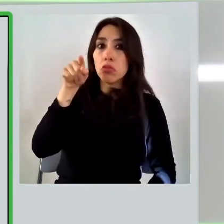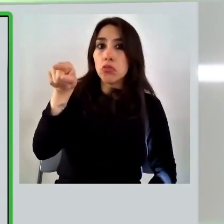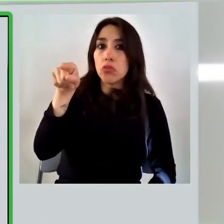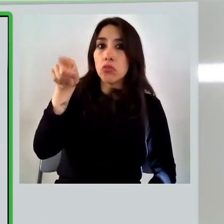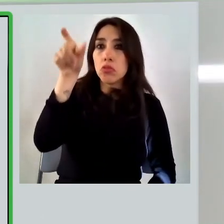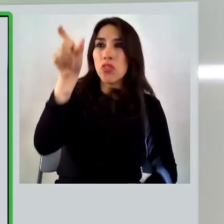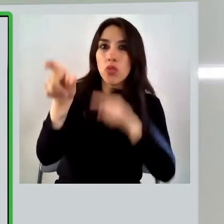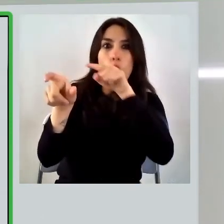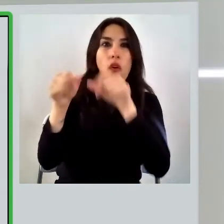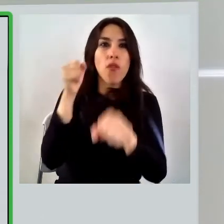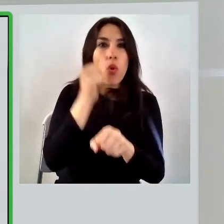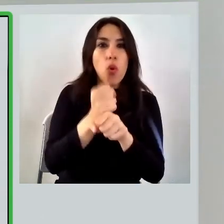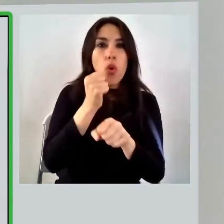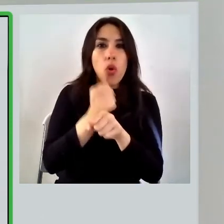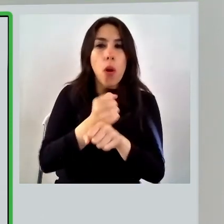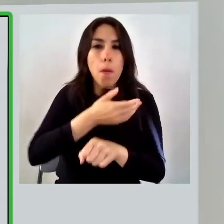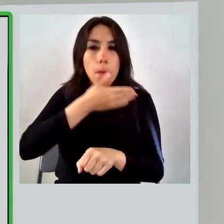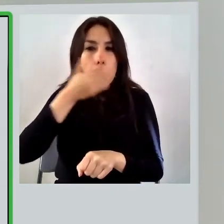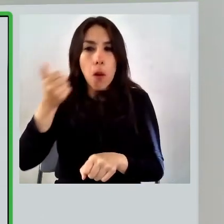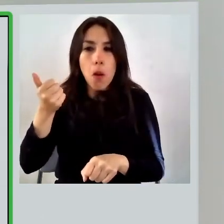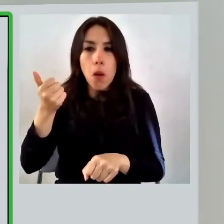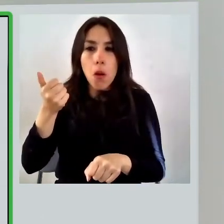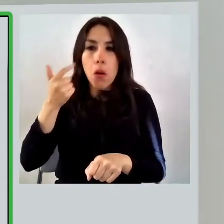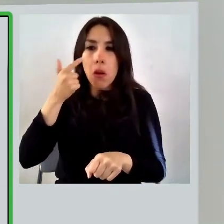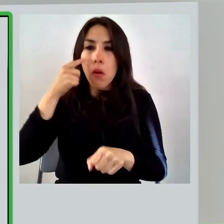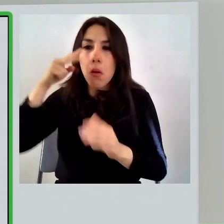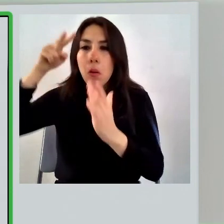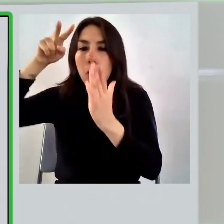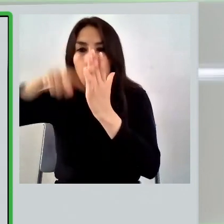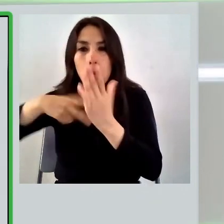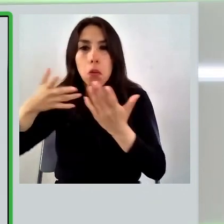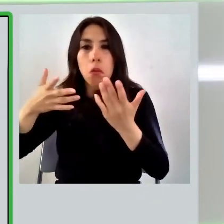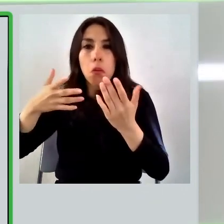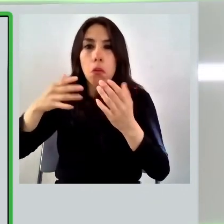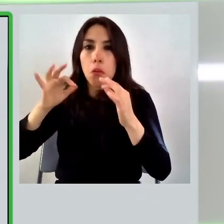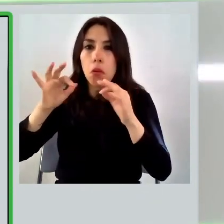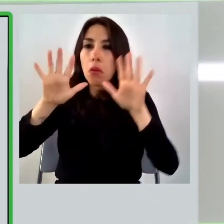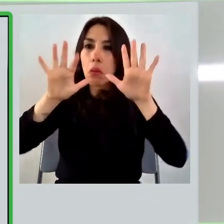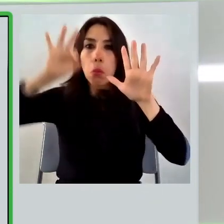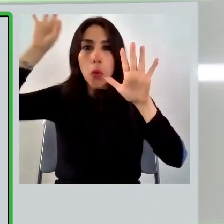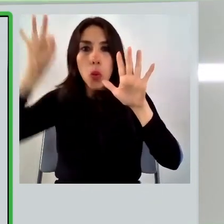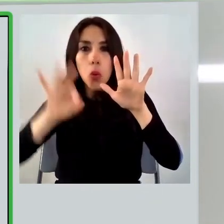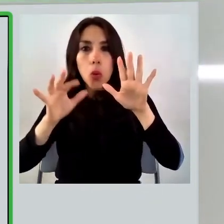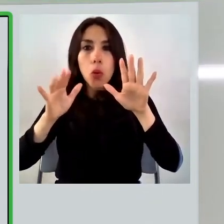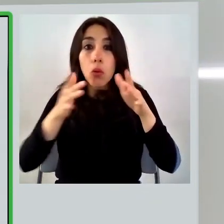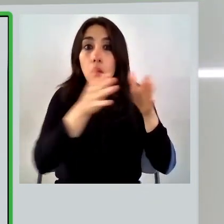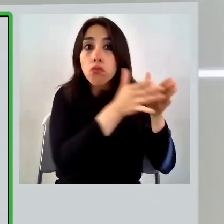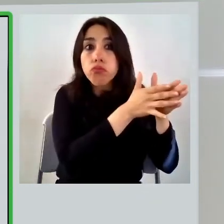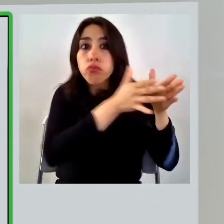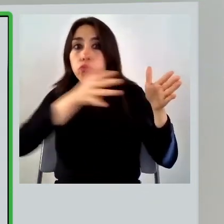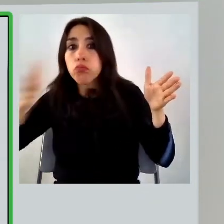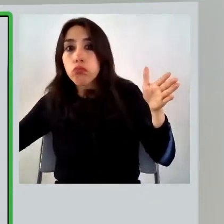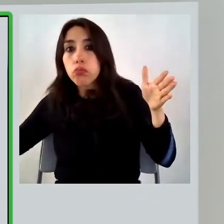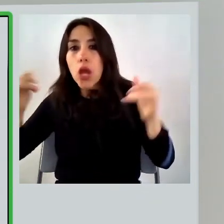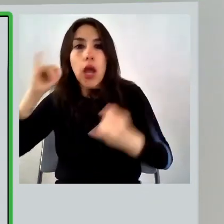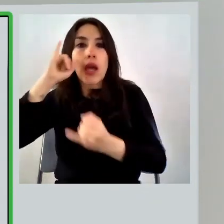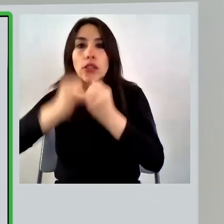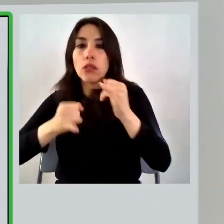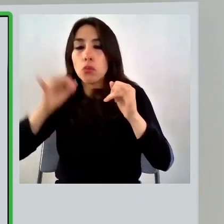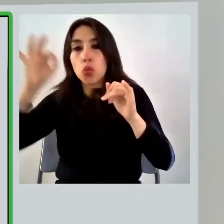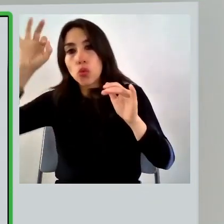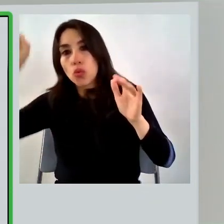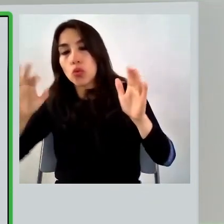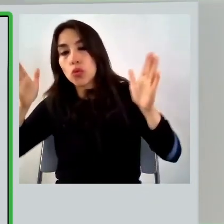common. And there are big increases in engagement levels, 50% higher in the most disability inclusive workplaces compared